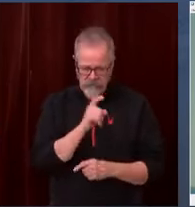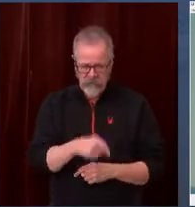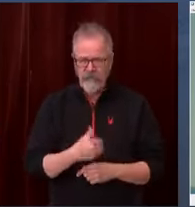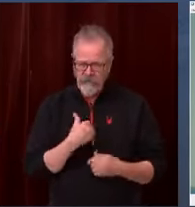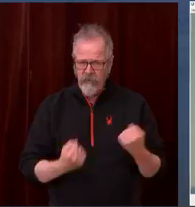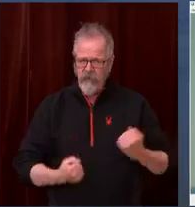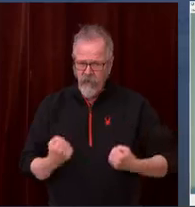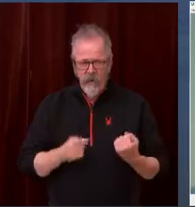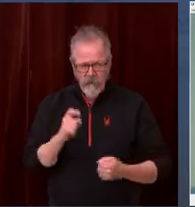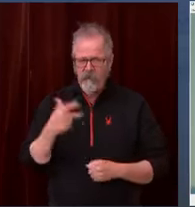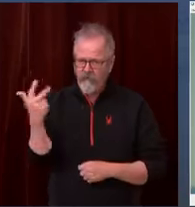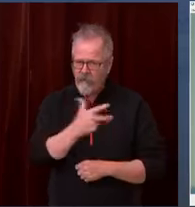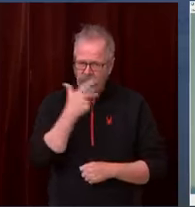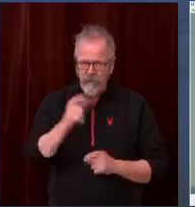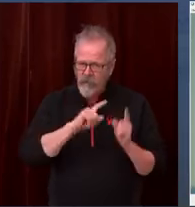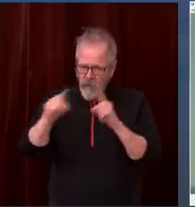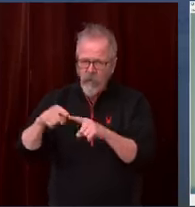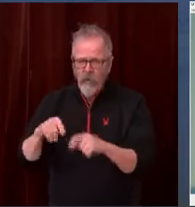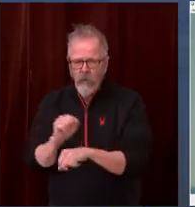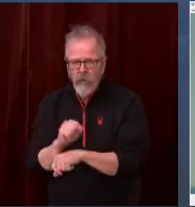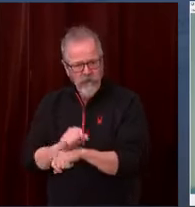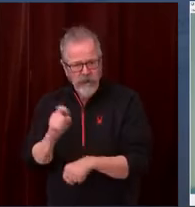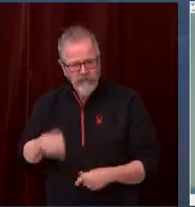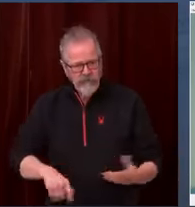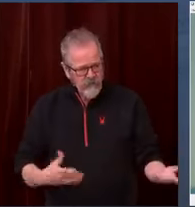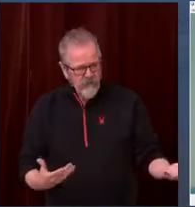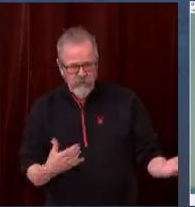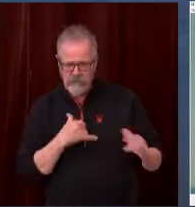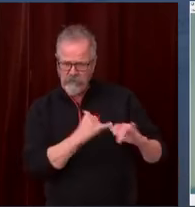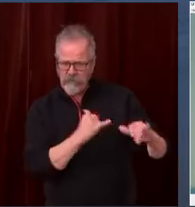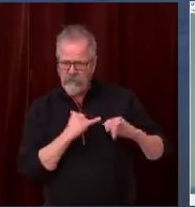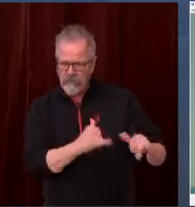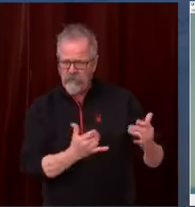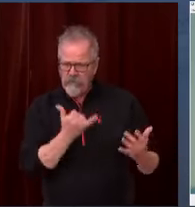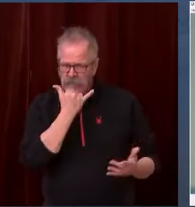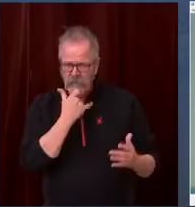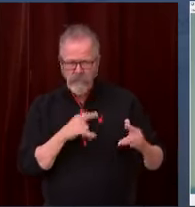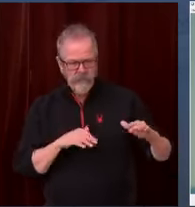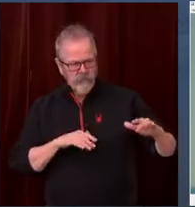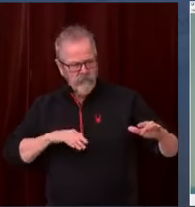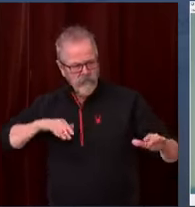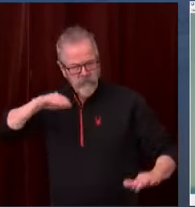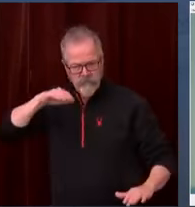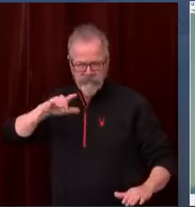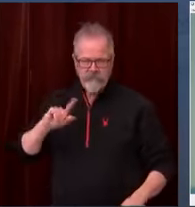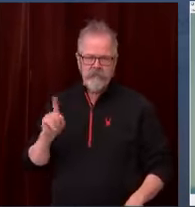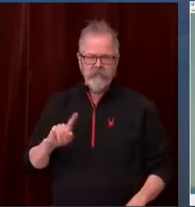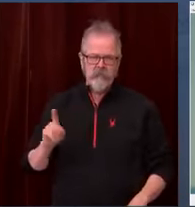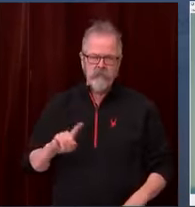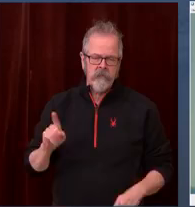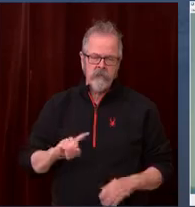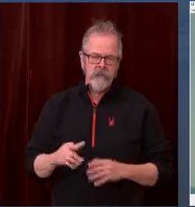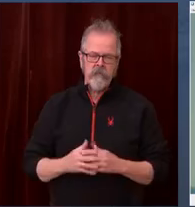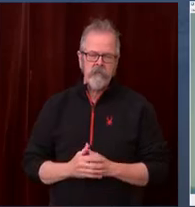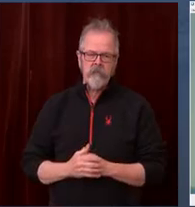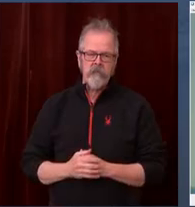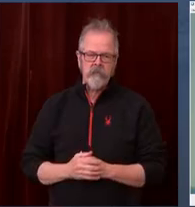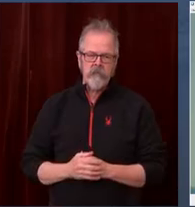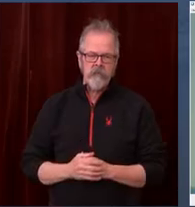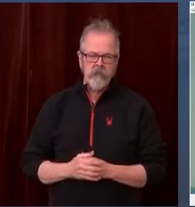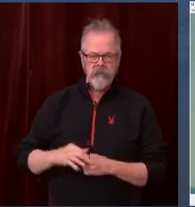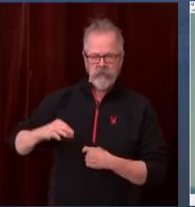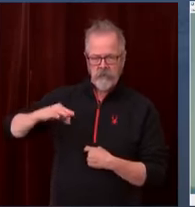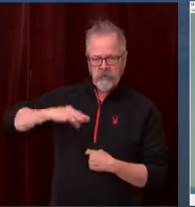this kind of situation. What causes people to have a loss of in their credit scores? Generally, it's because